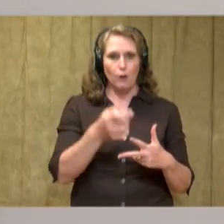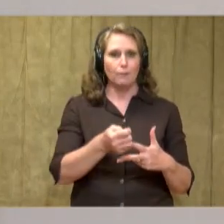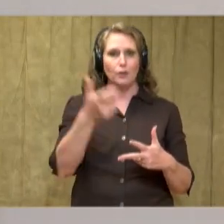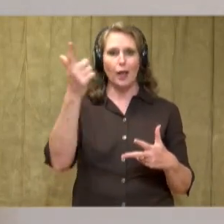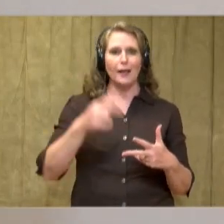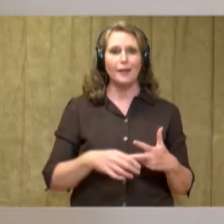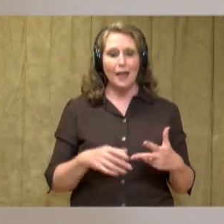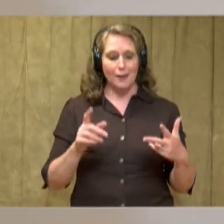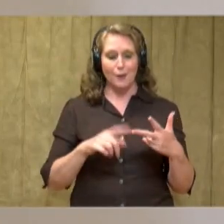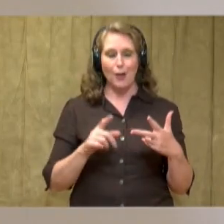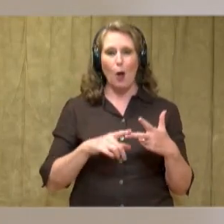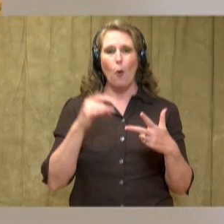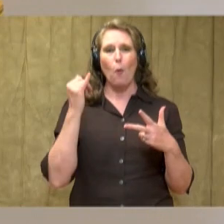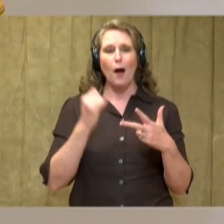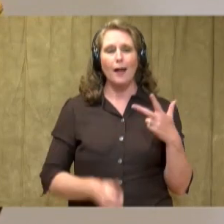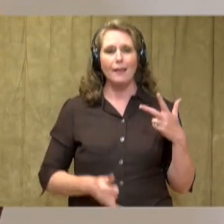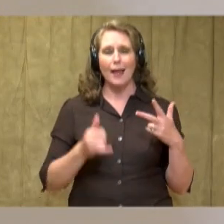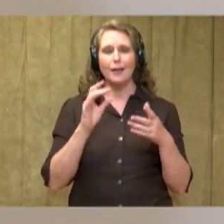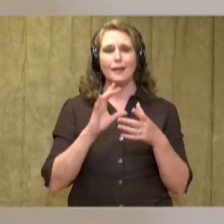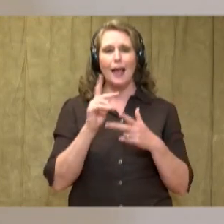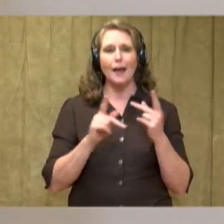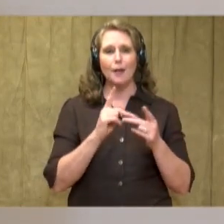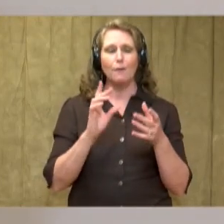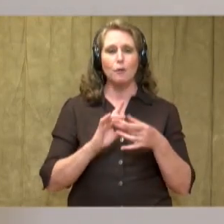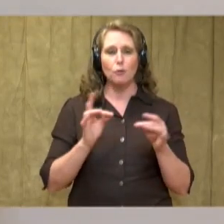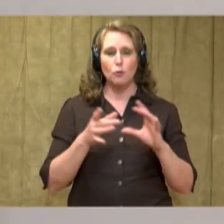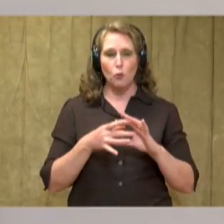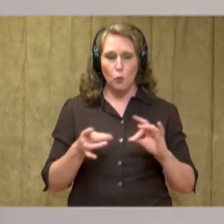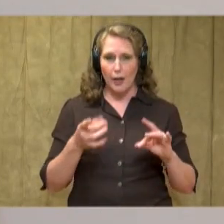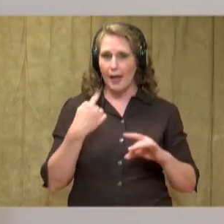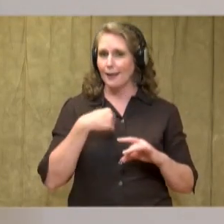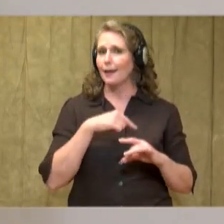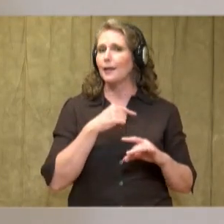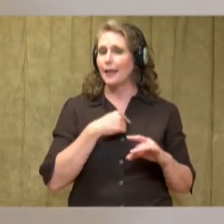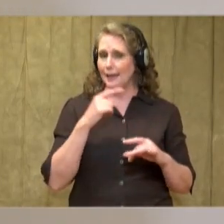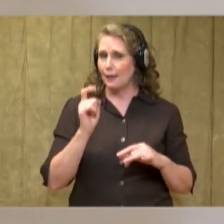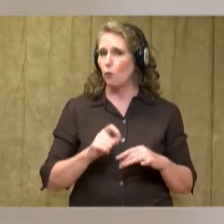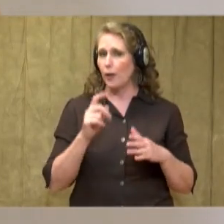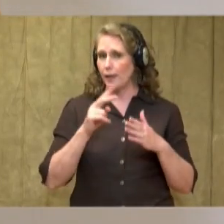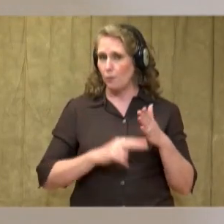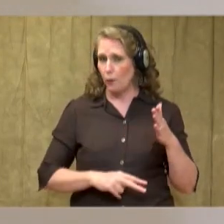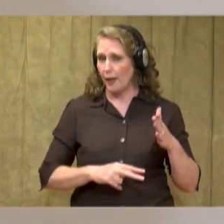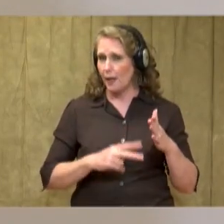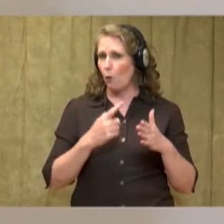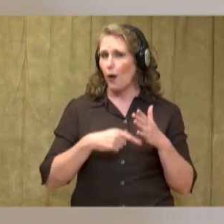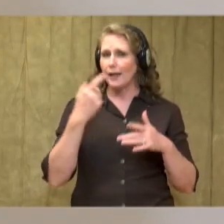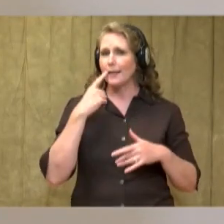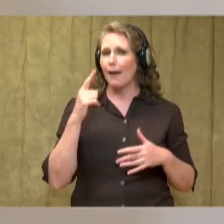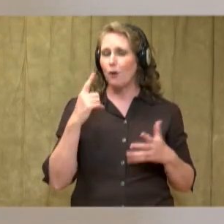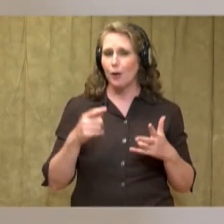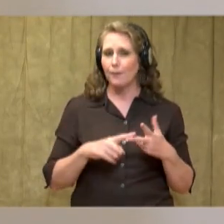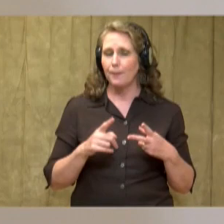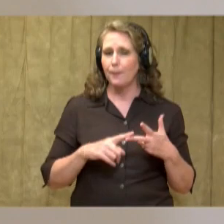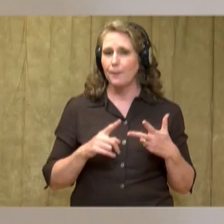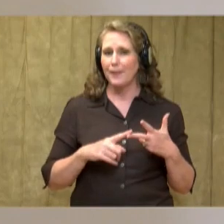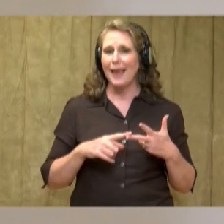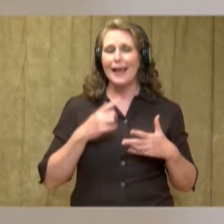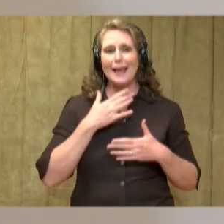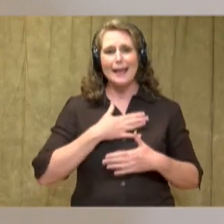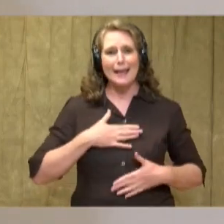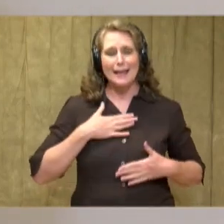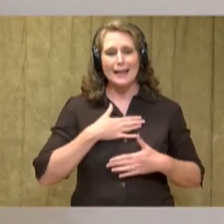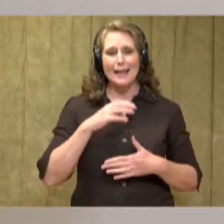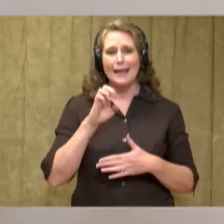inform, check. So there's one more type of story that we need to read. What is that? Yes,